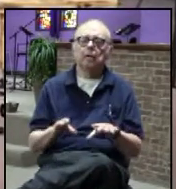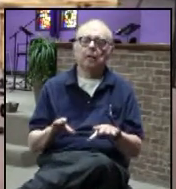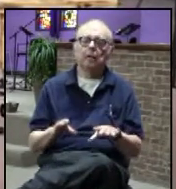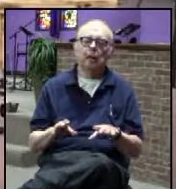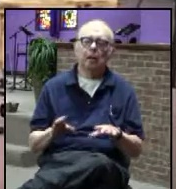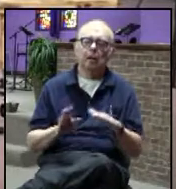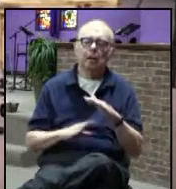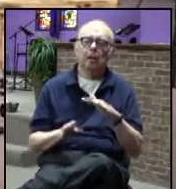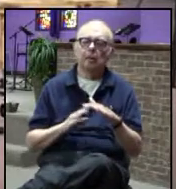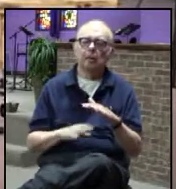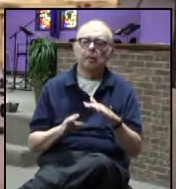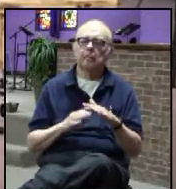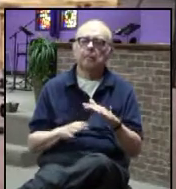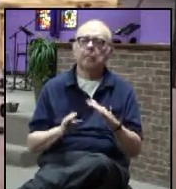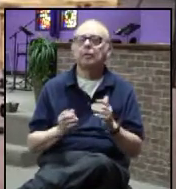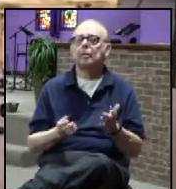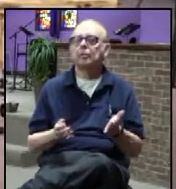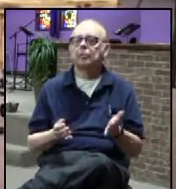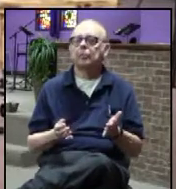going to basically